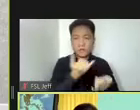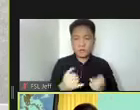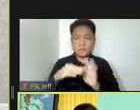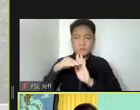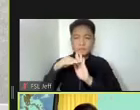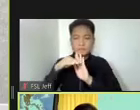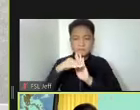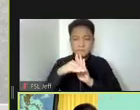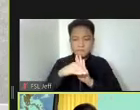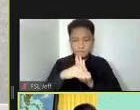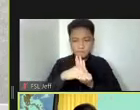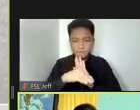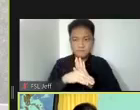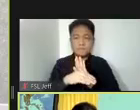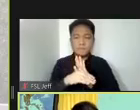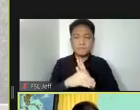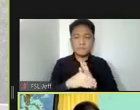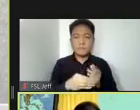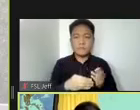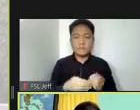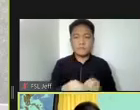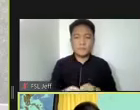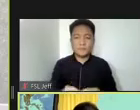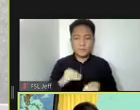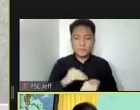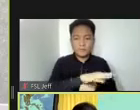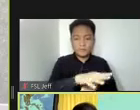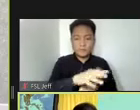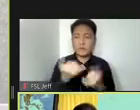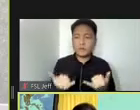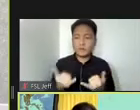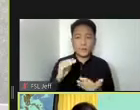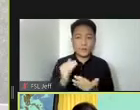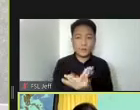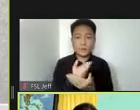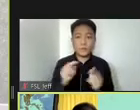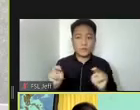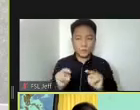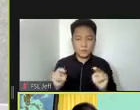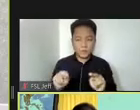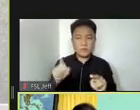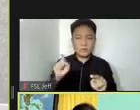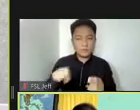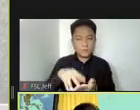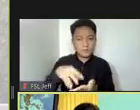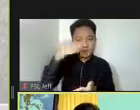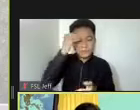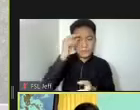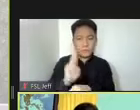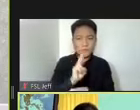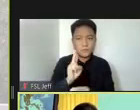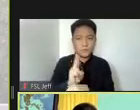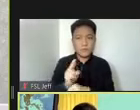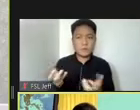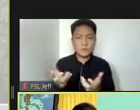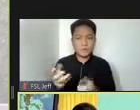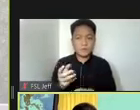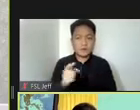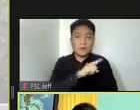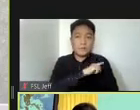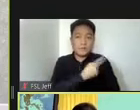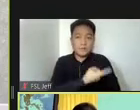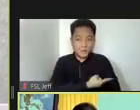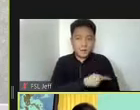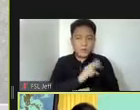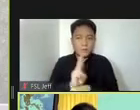to use the power of social media and how it will be to their advantage.